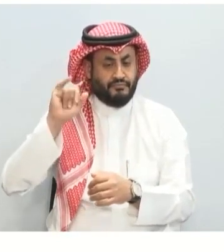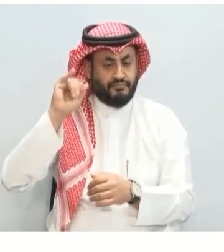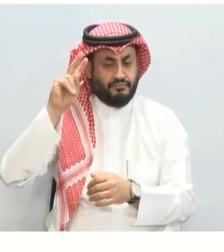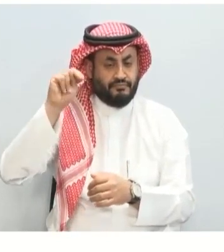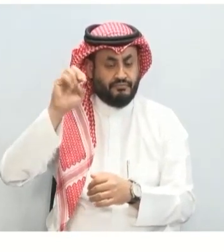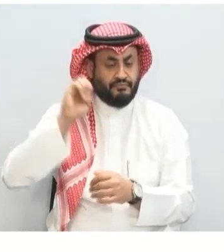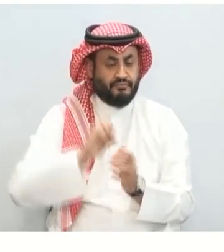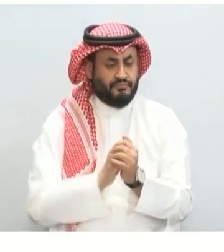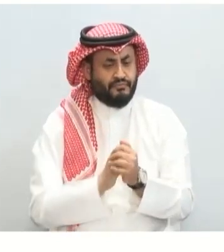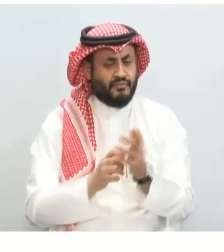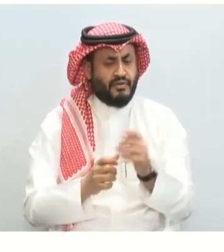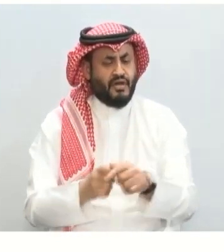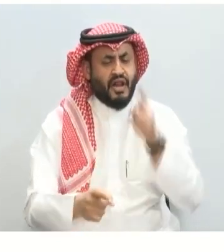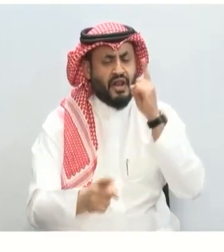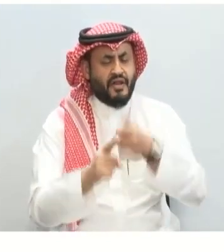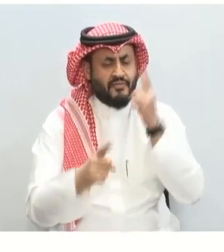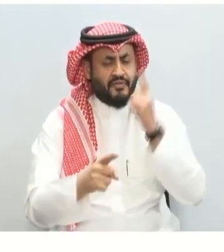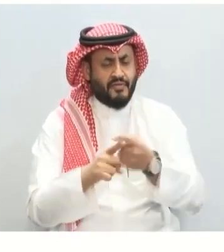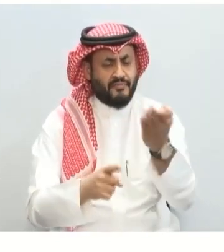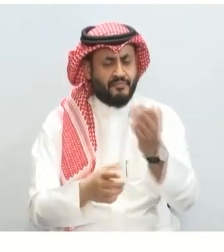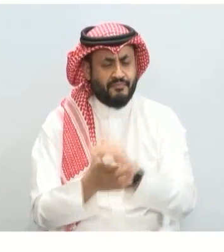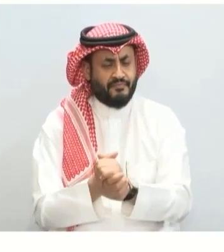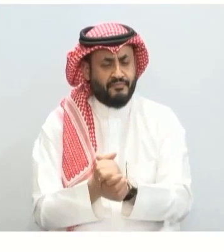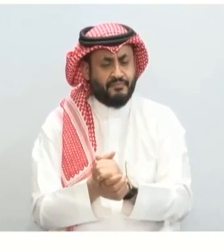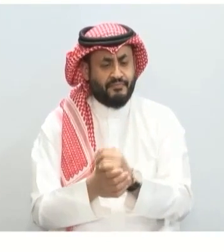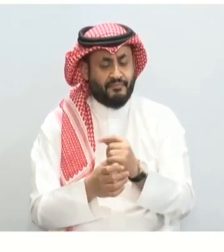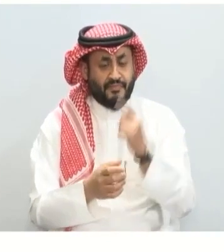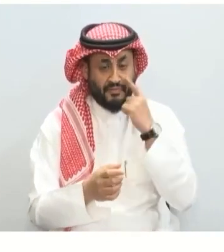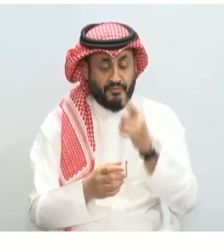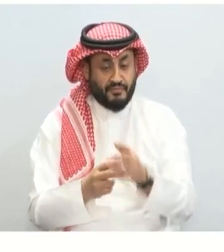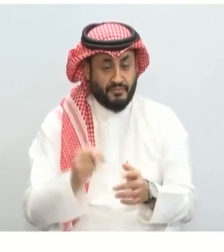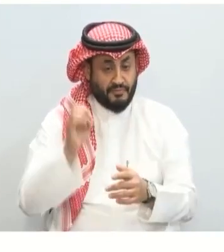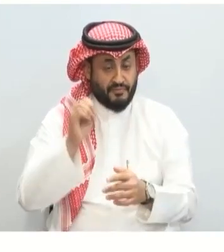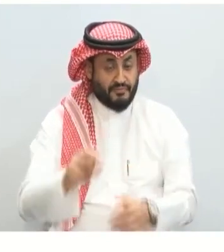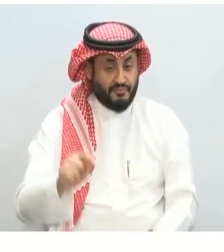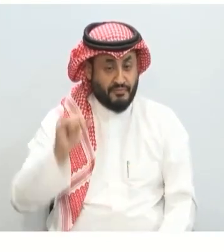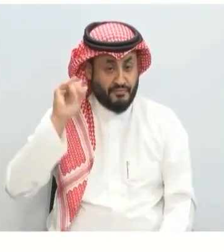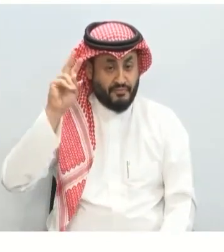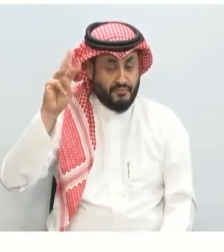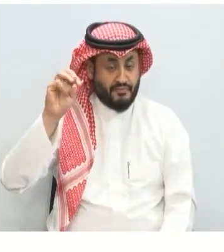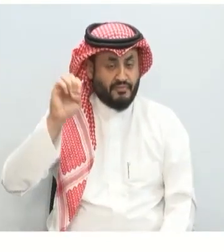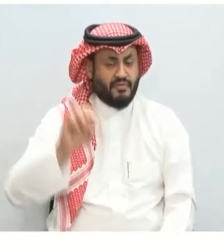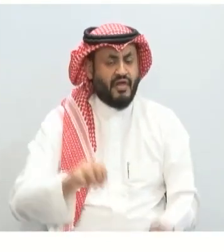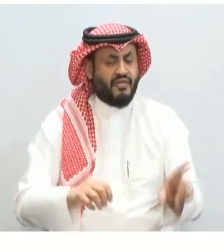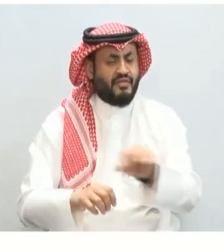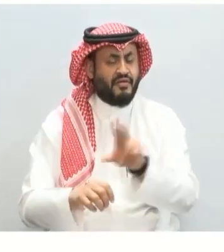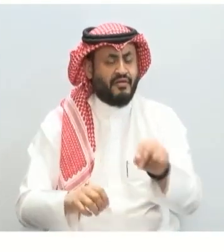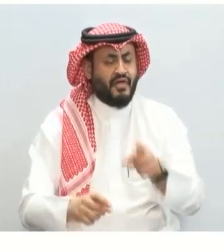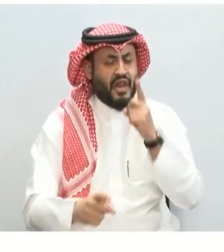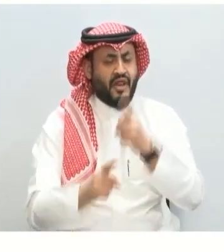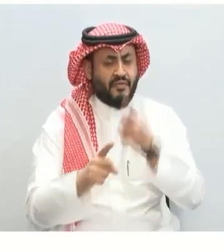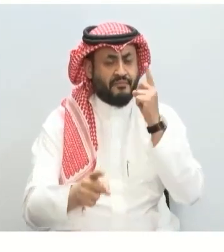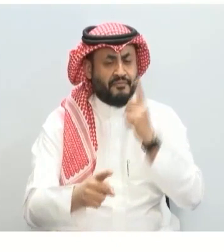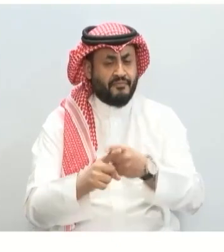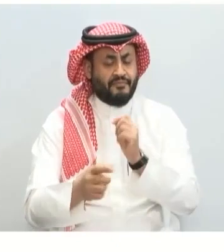no time, it means very quickly, because there's no such thing as no time. It's just an expression. When you say in no time,